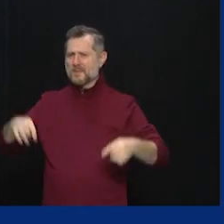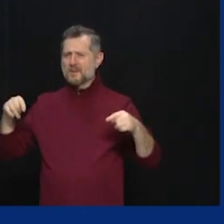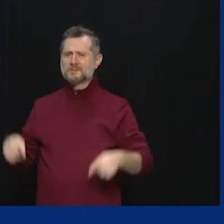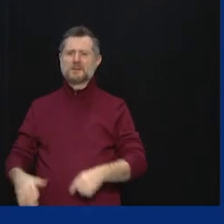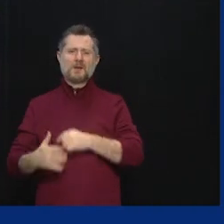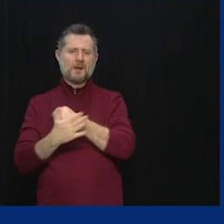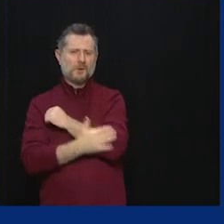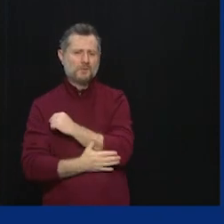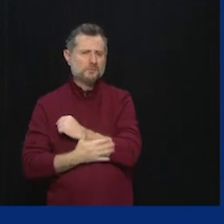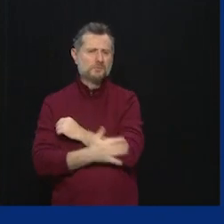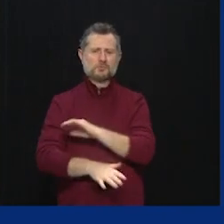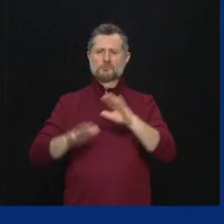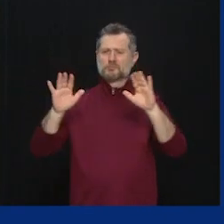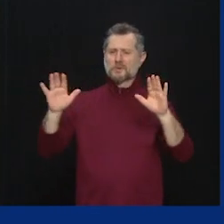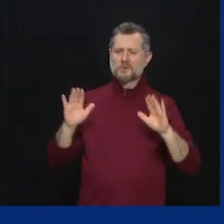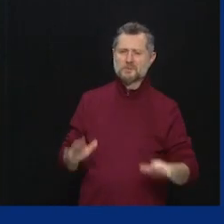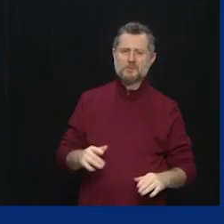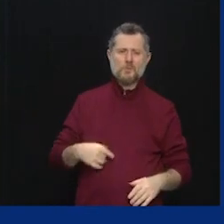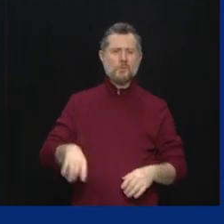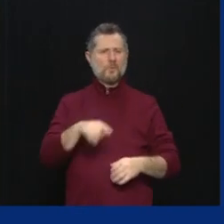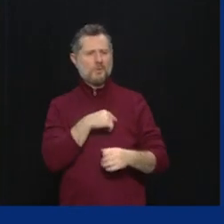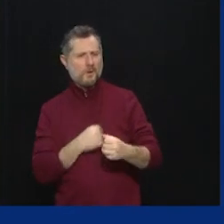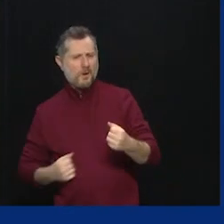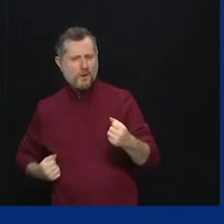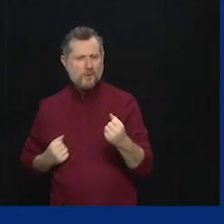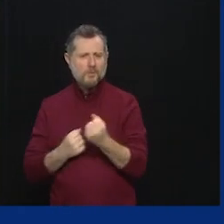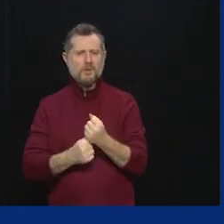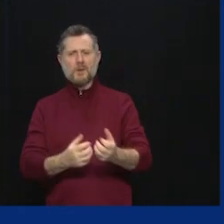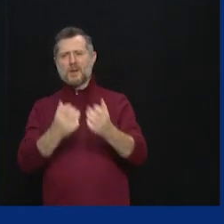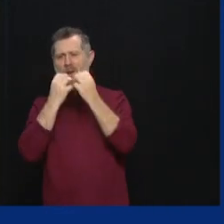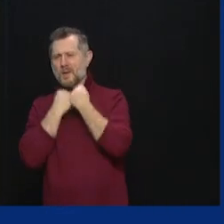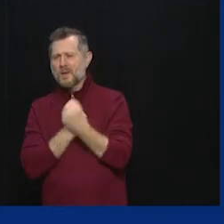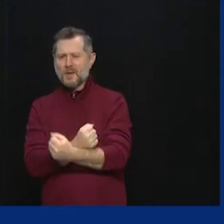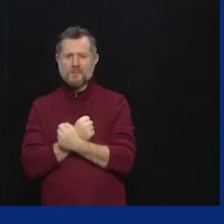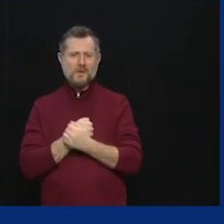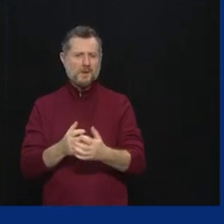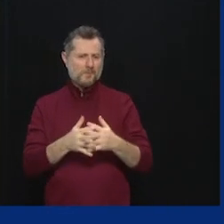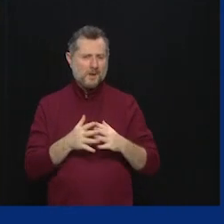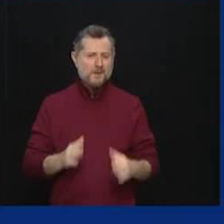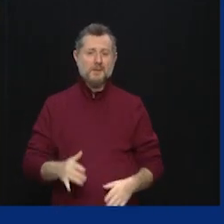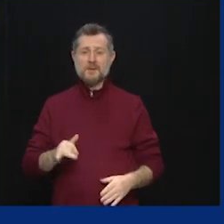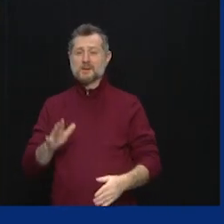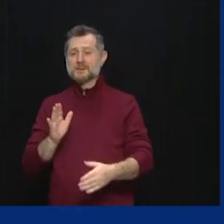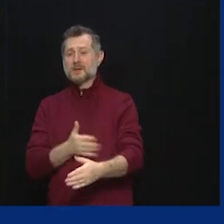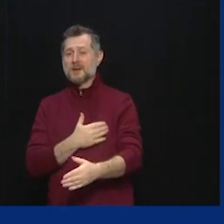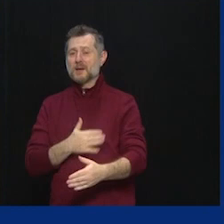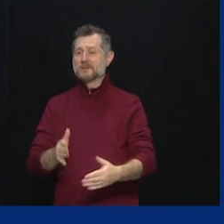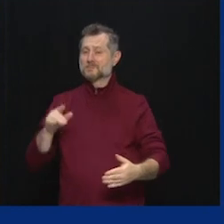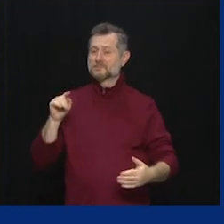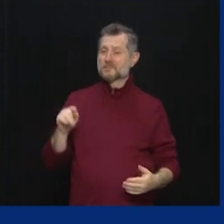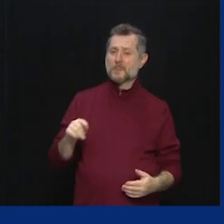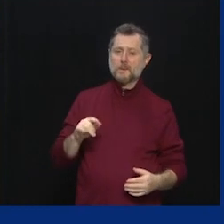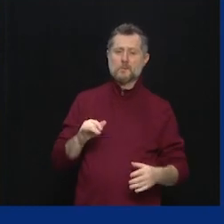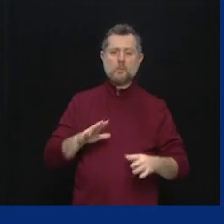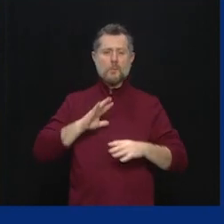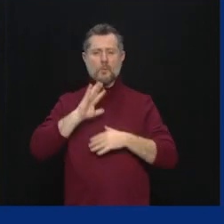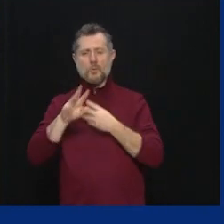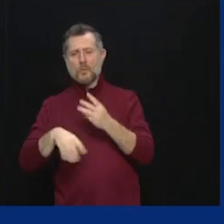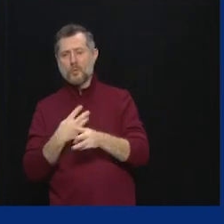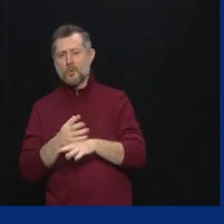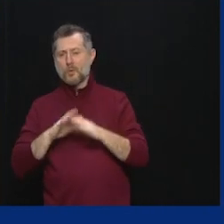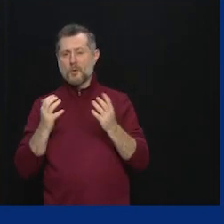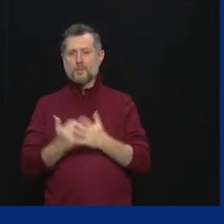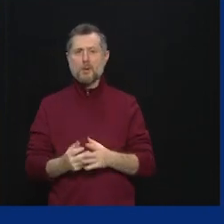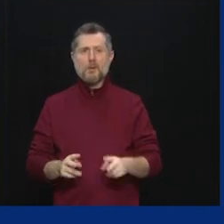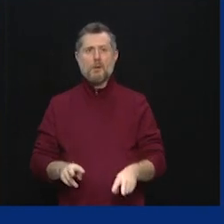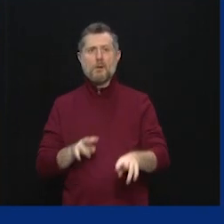all patriots. We love America. And the singing of that song sent a shot around the world and said, this is who we are. So I want